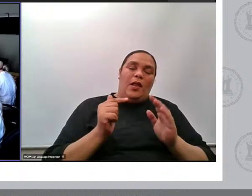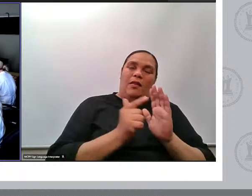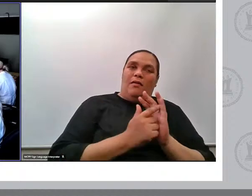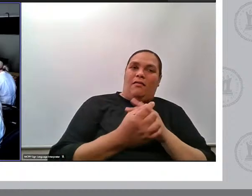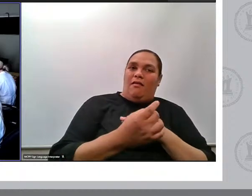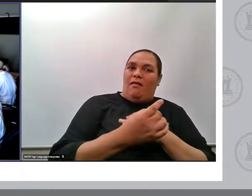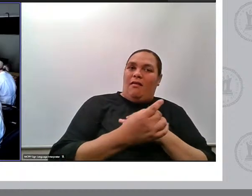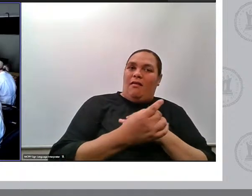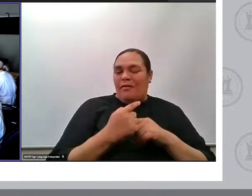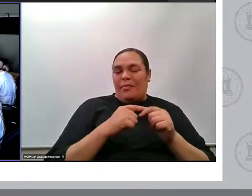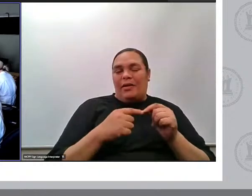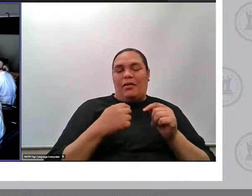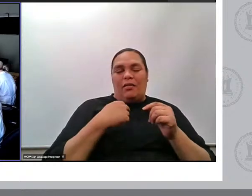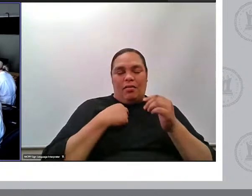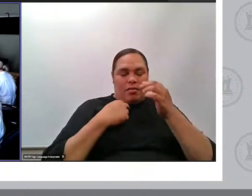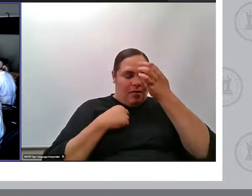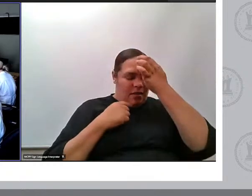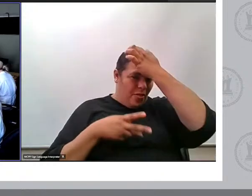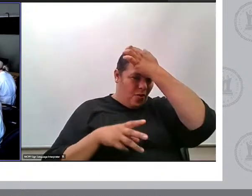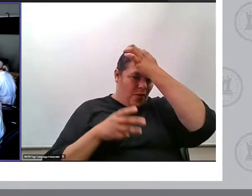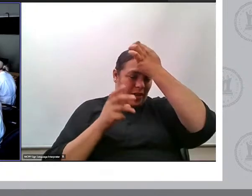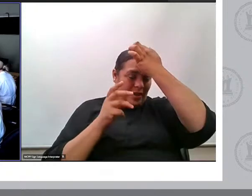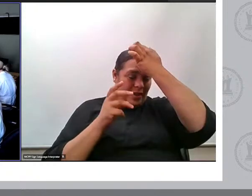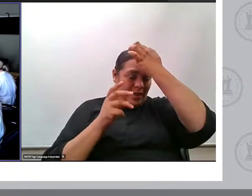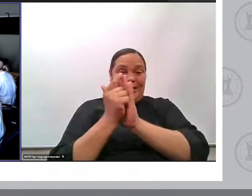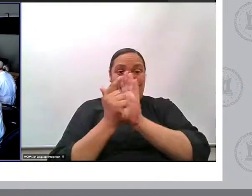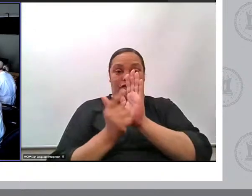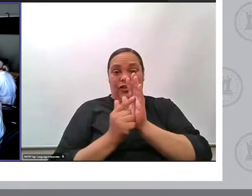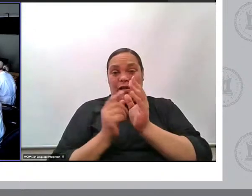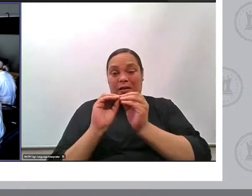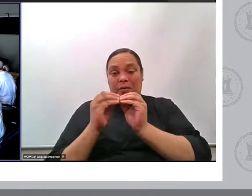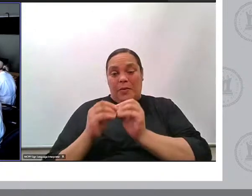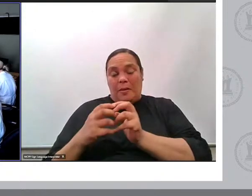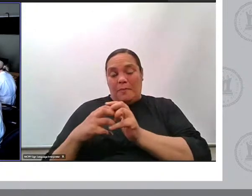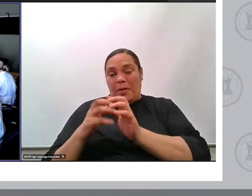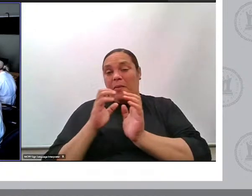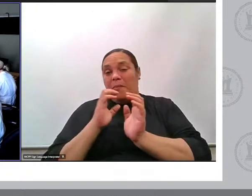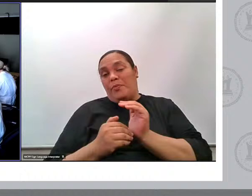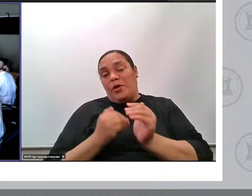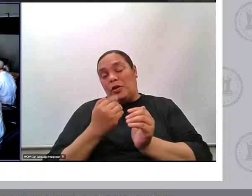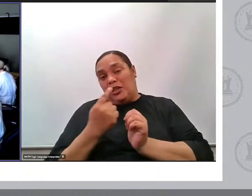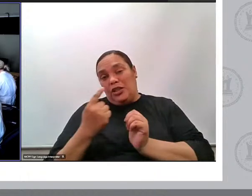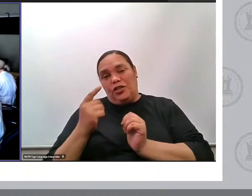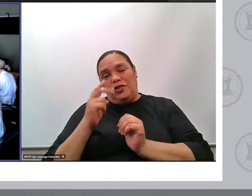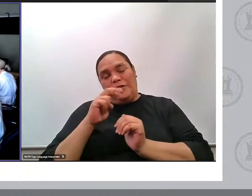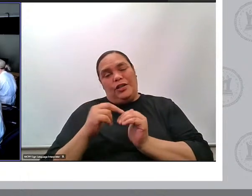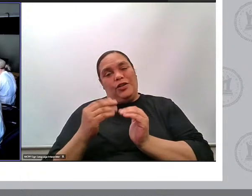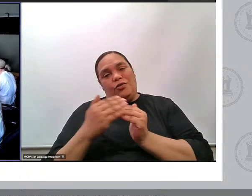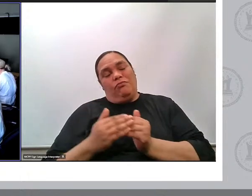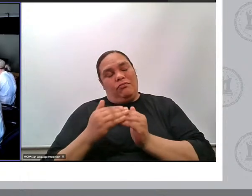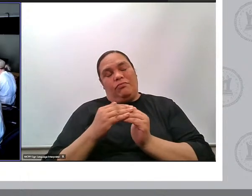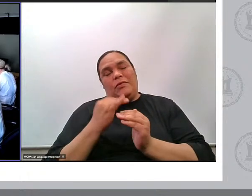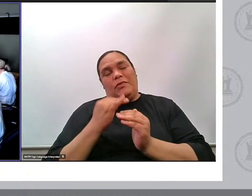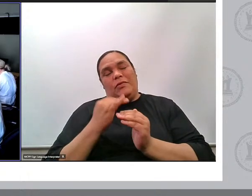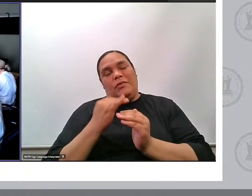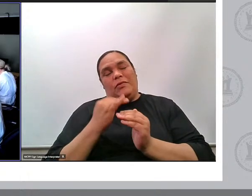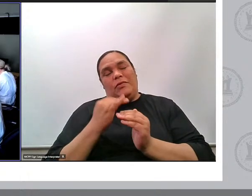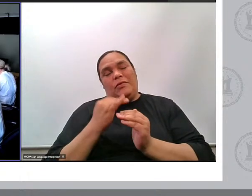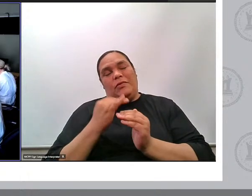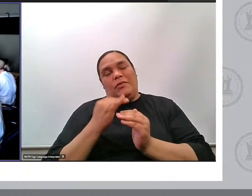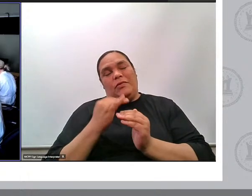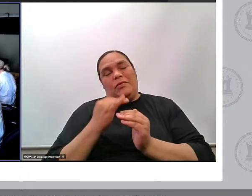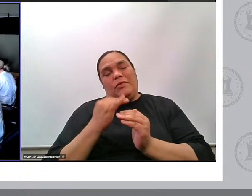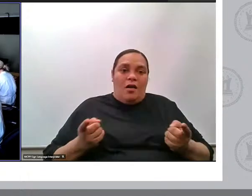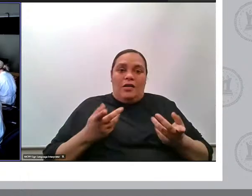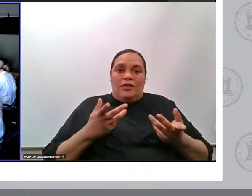that unfortunately, in terms of the way the legislation is crafted, that each process needs to be looked at individually, and we cannot